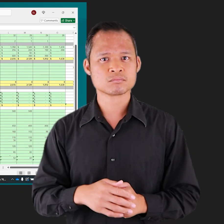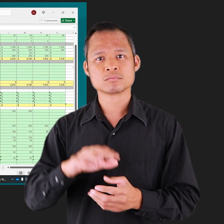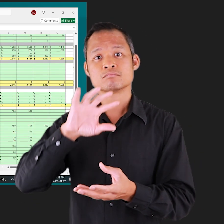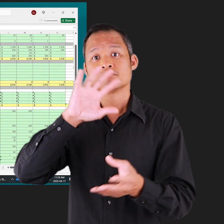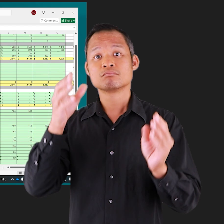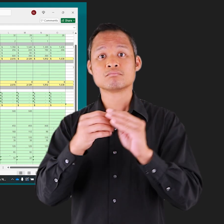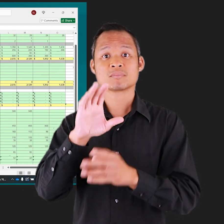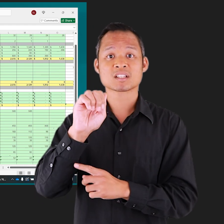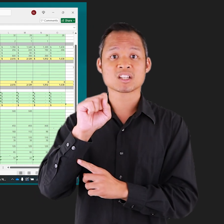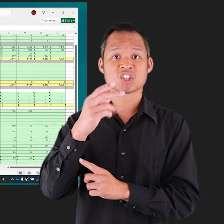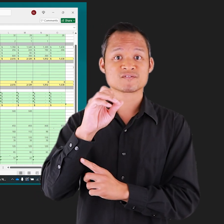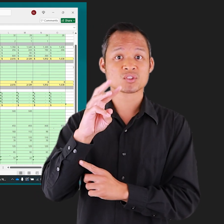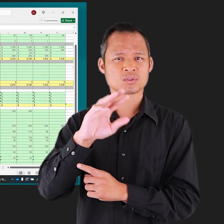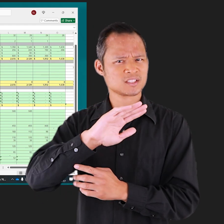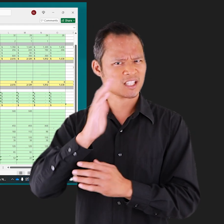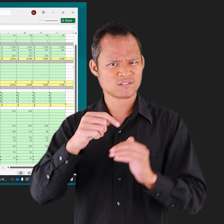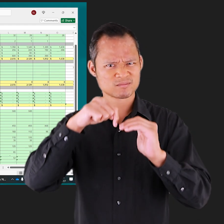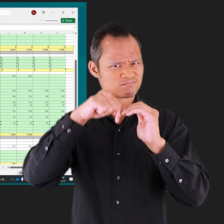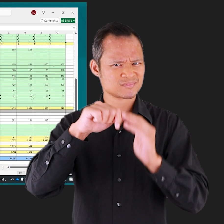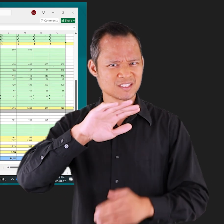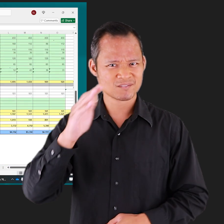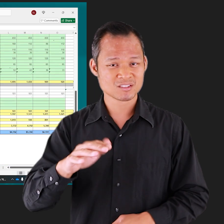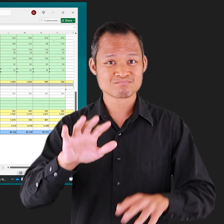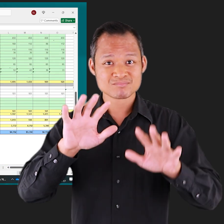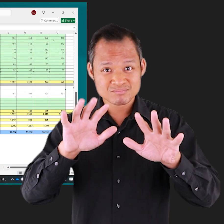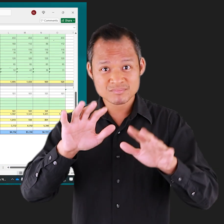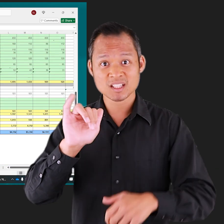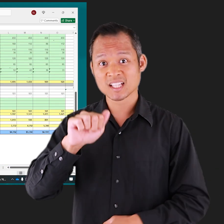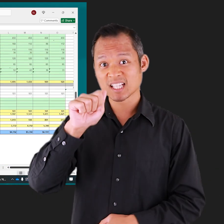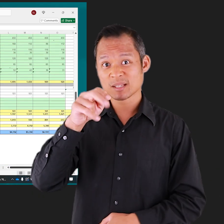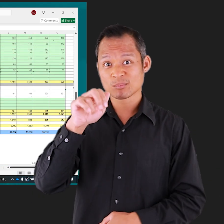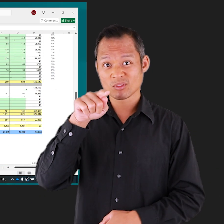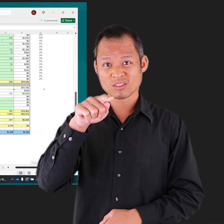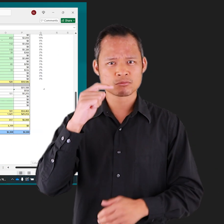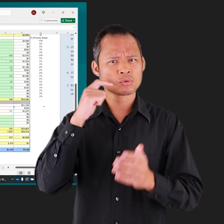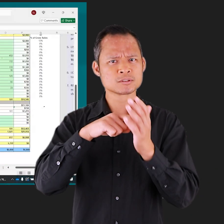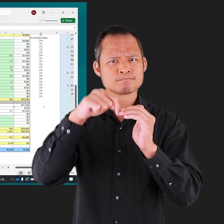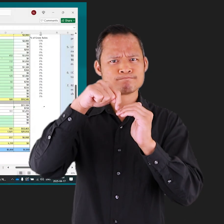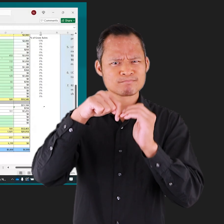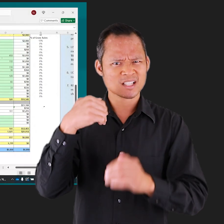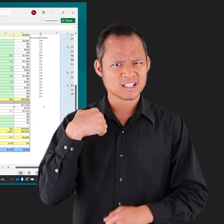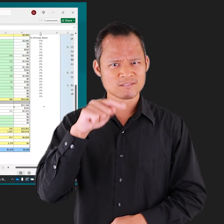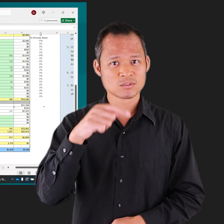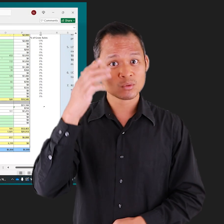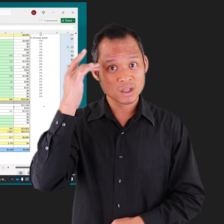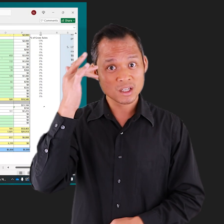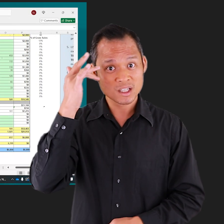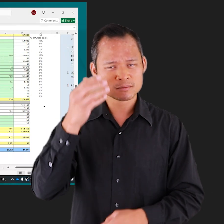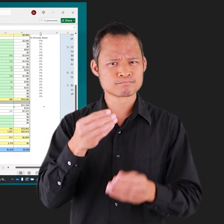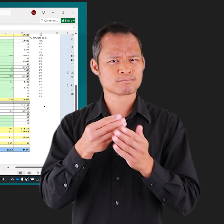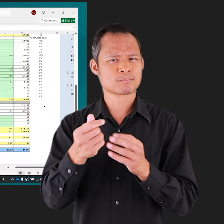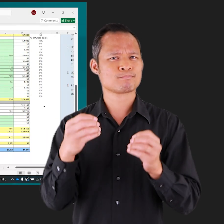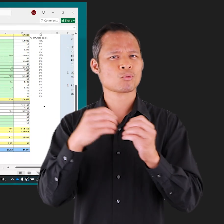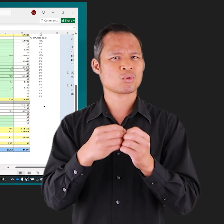an operational expense. The cumulative cash flow can never go into the red. However, they can incur a loss, as they